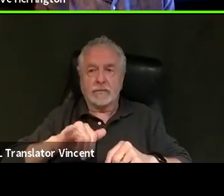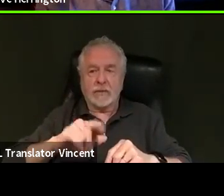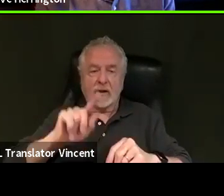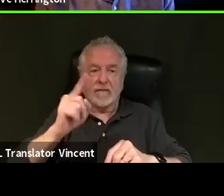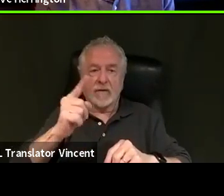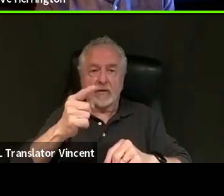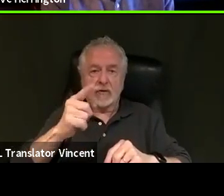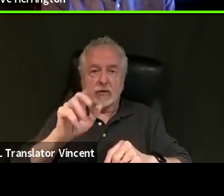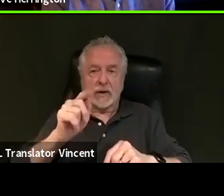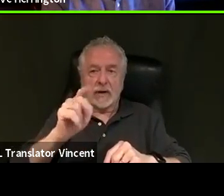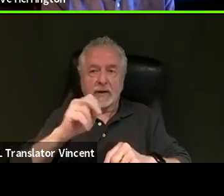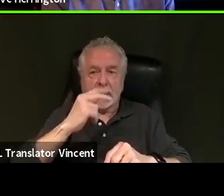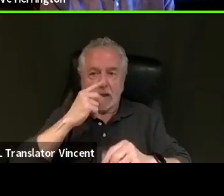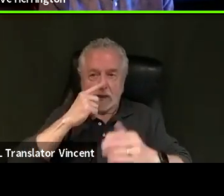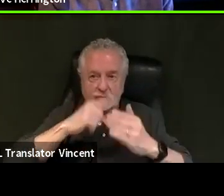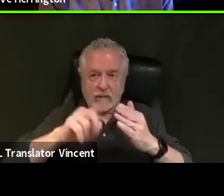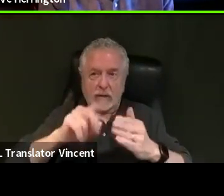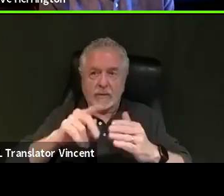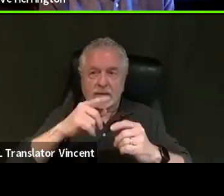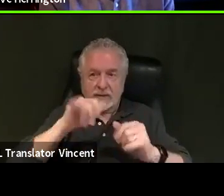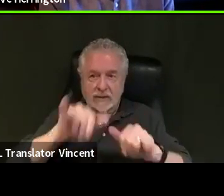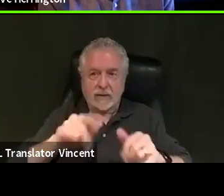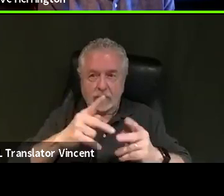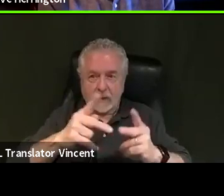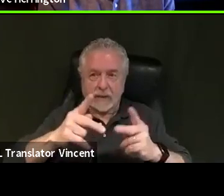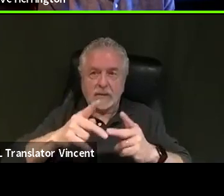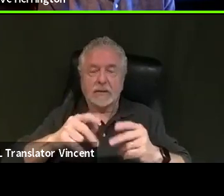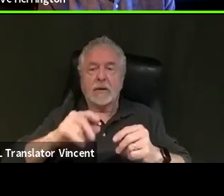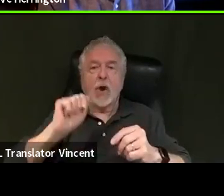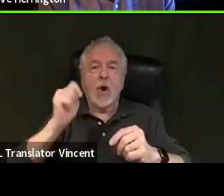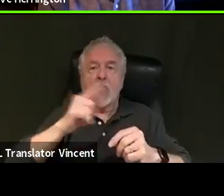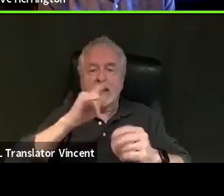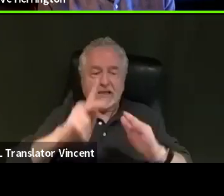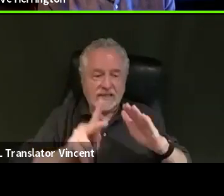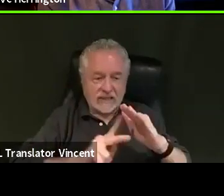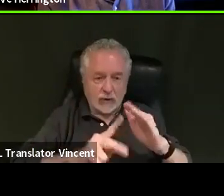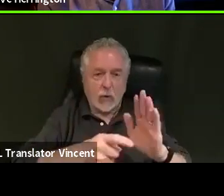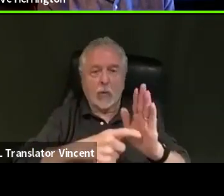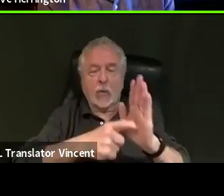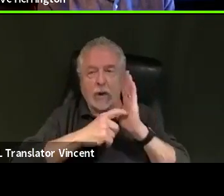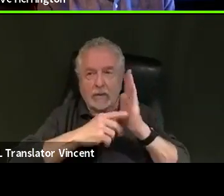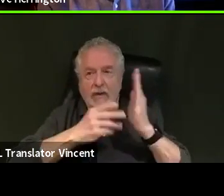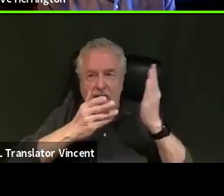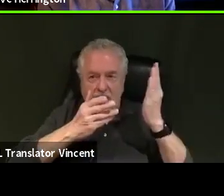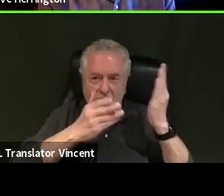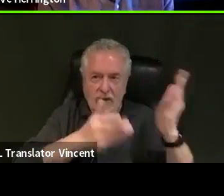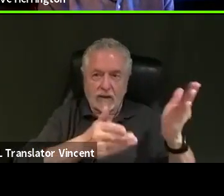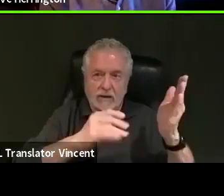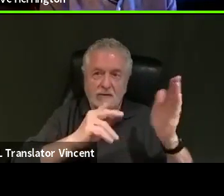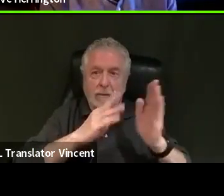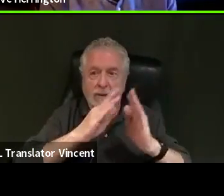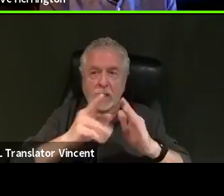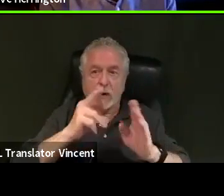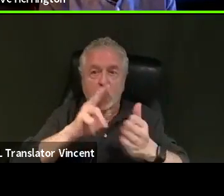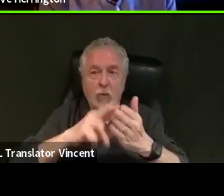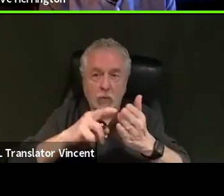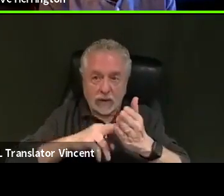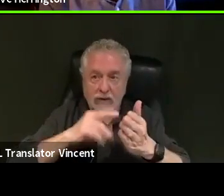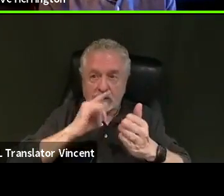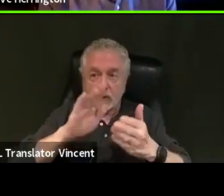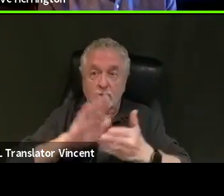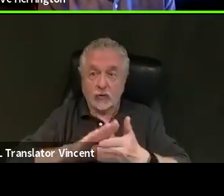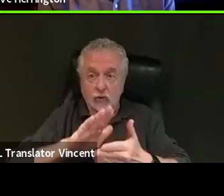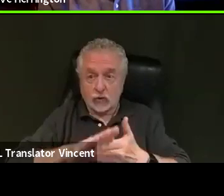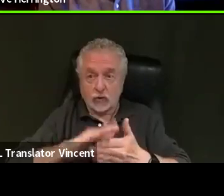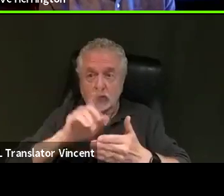first grade health checkup still stays in place. All the kindergarten requirements are there. And if you're planning to register your child for